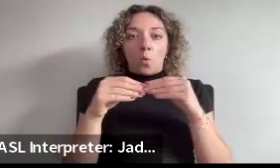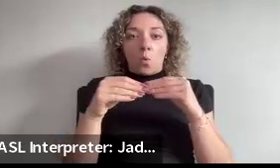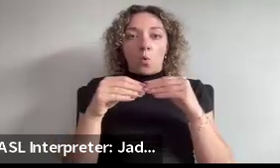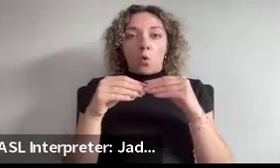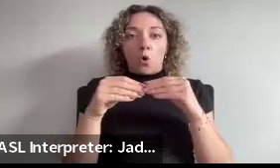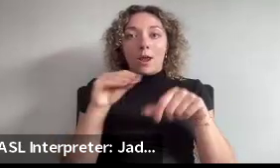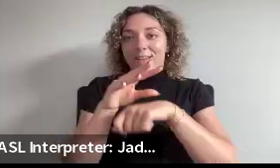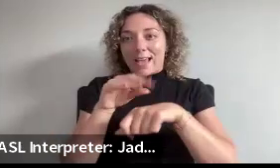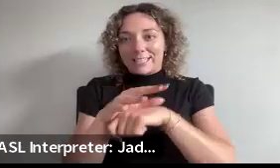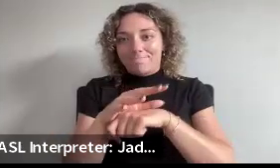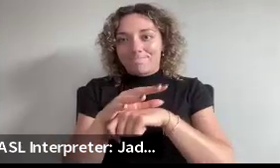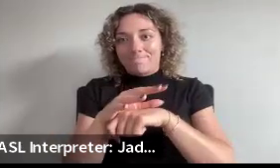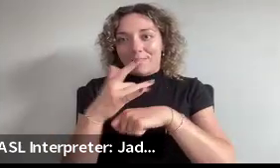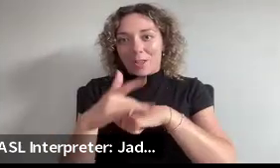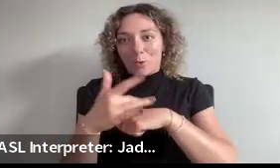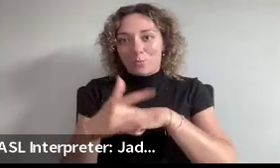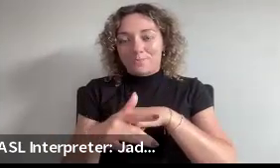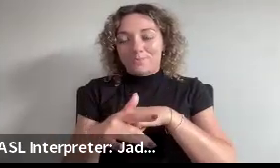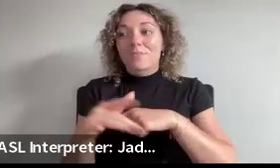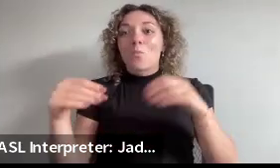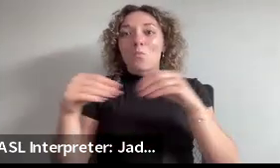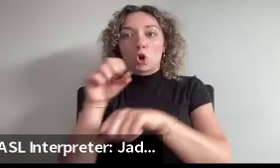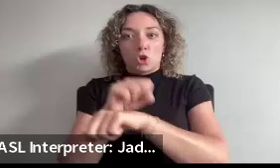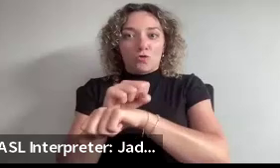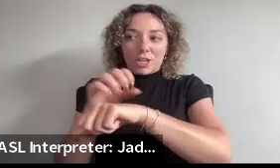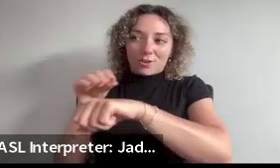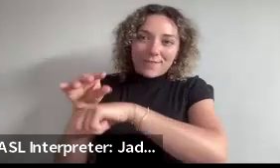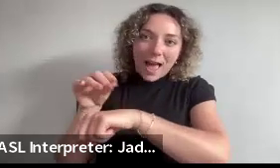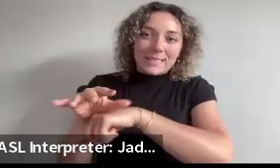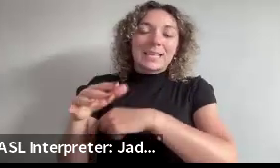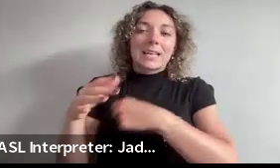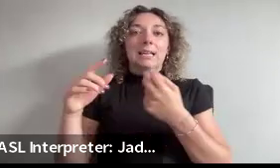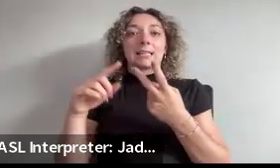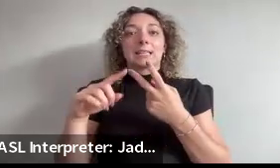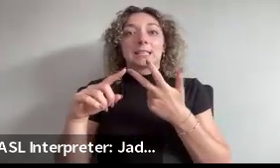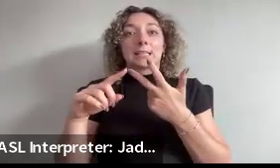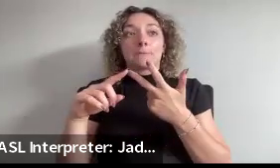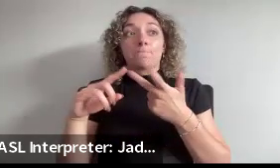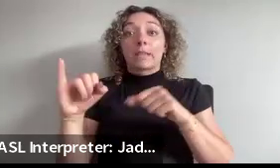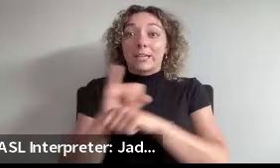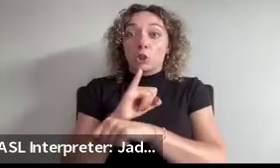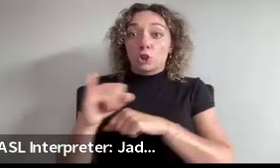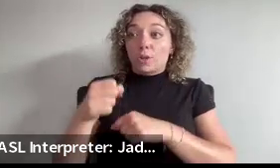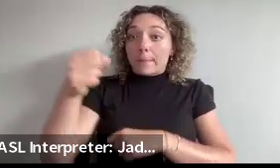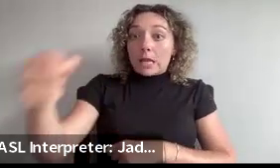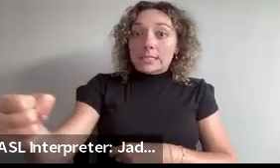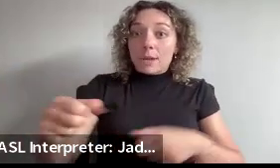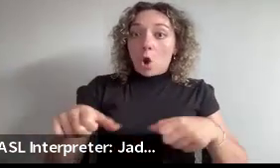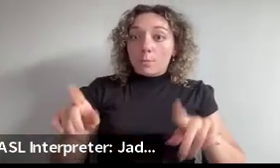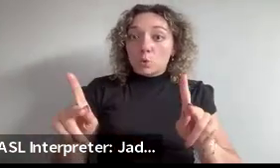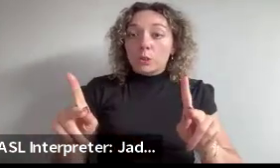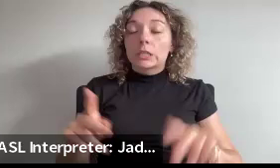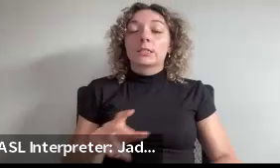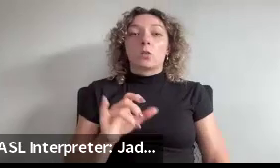more advising, more career advising, more internship placement opportunities, as